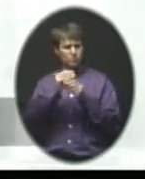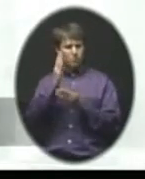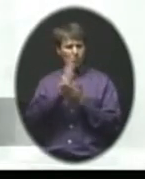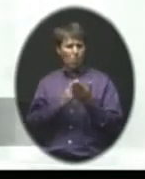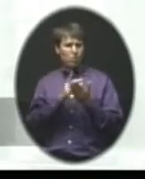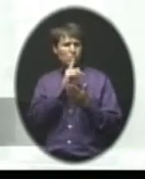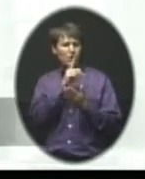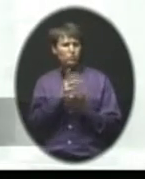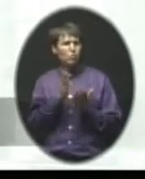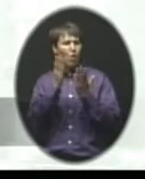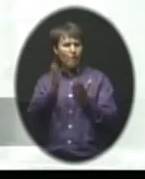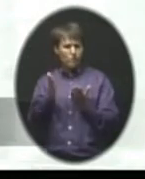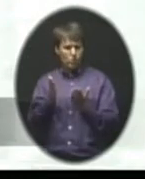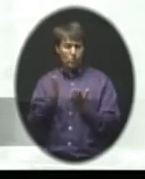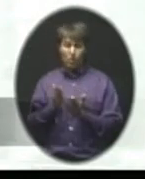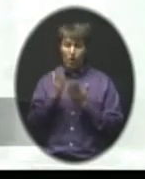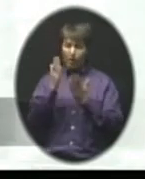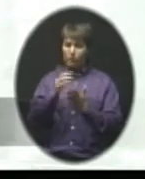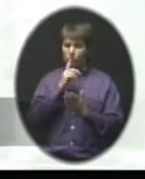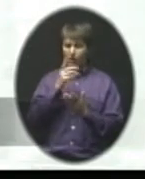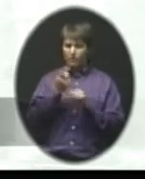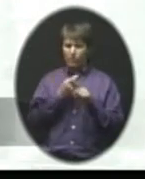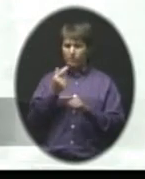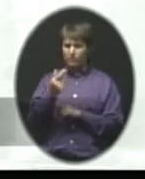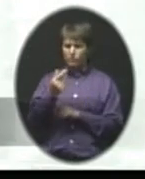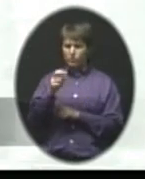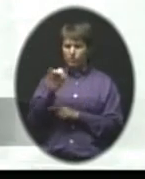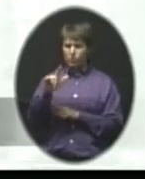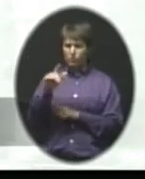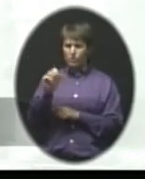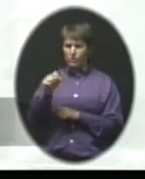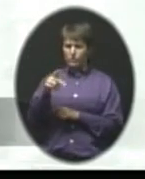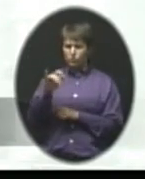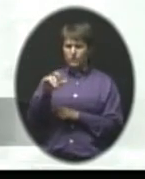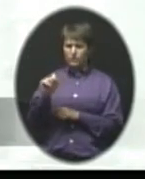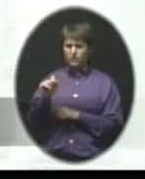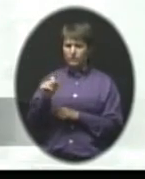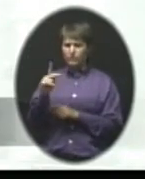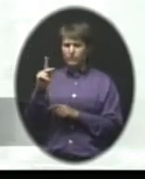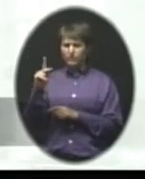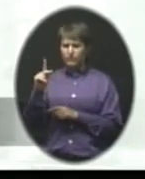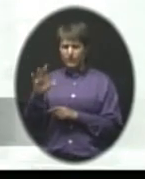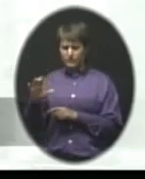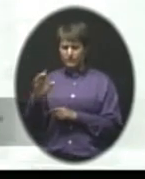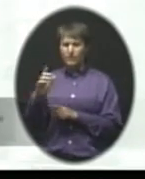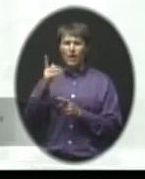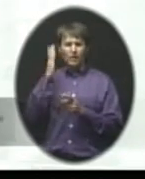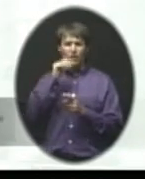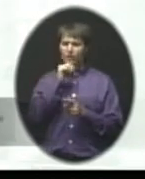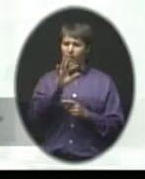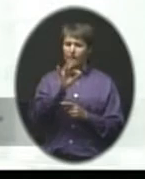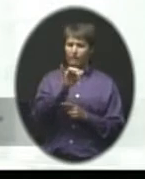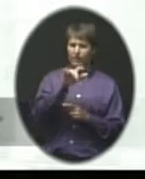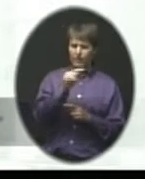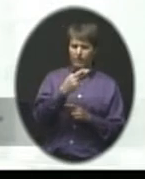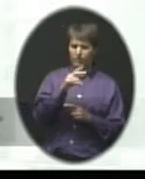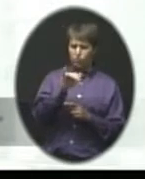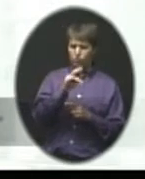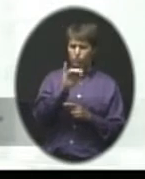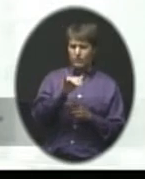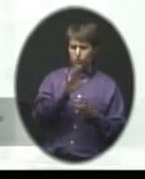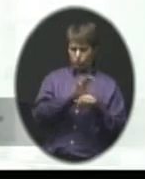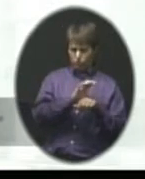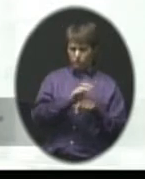actual offer. The offer is actually from General Springs of Kansas City, not Faith Journey Church. I know there's been a lot of confusion about that, but within the